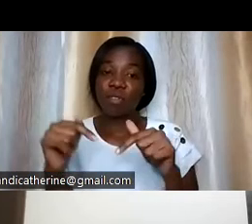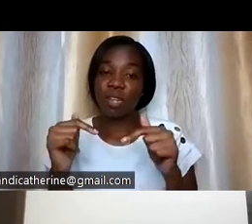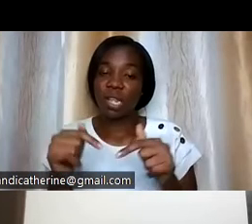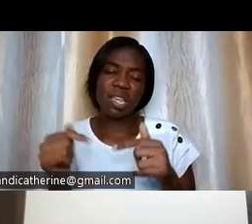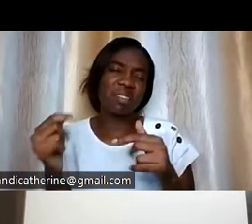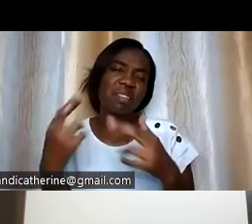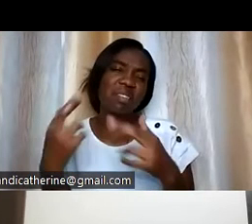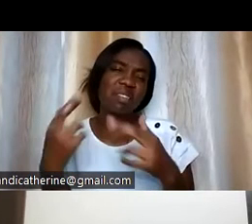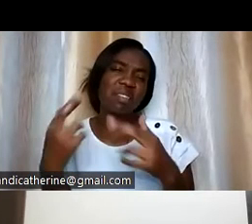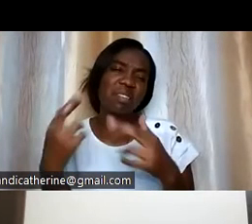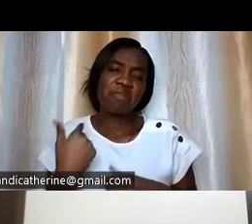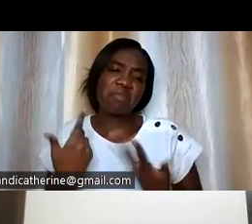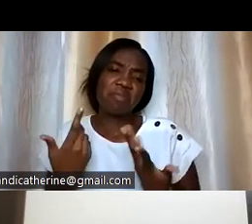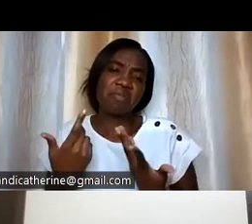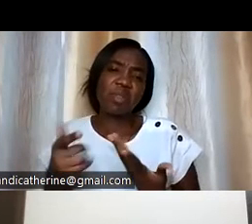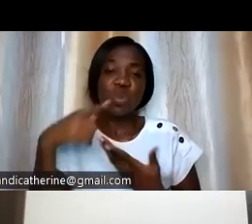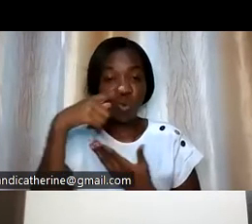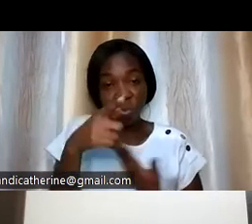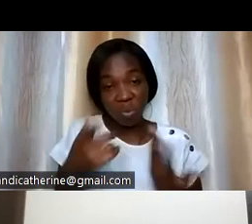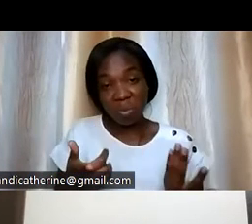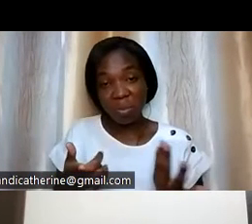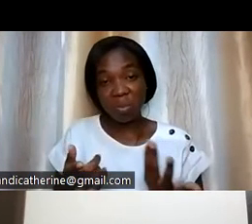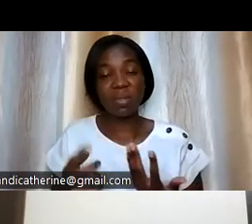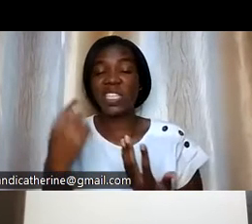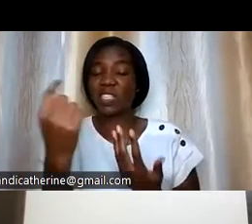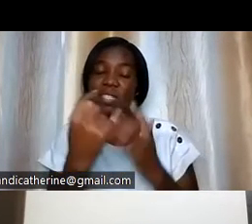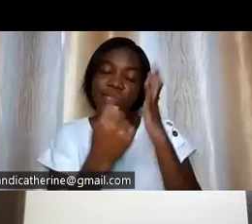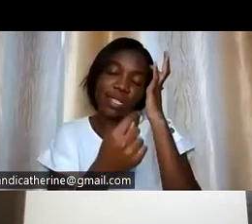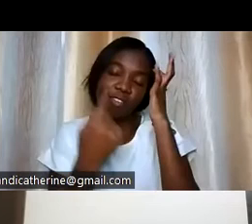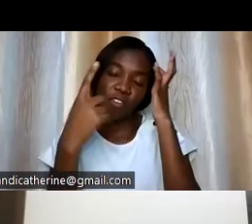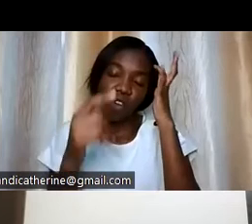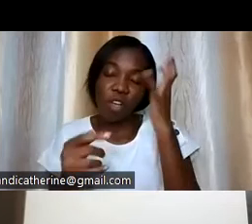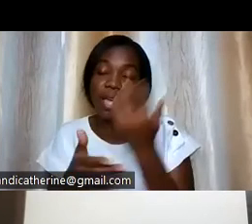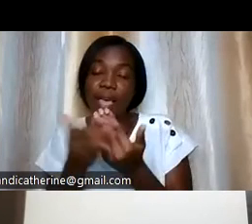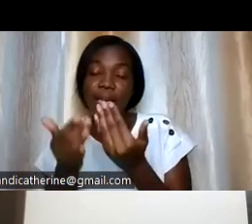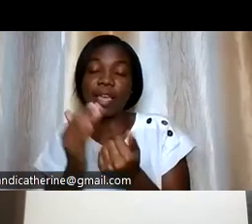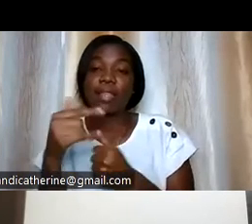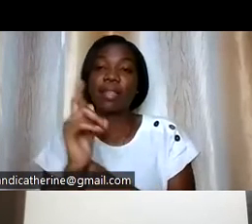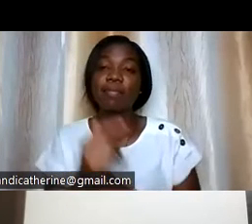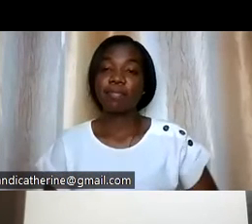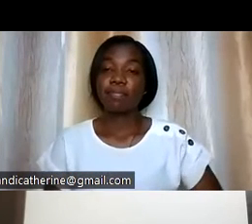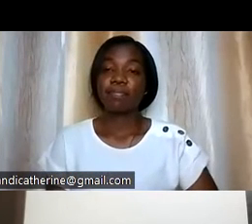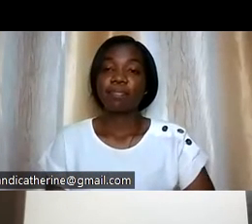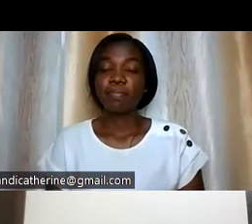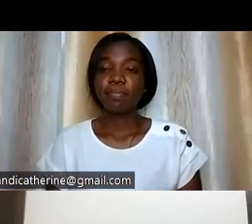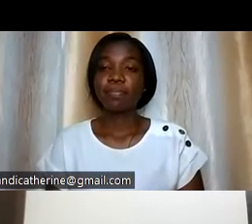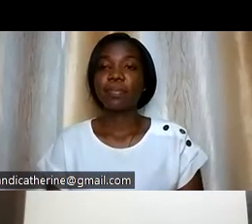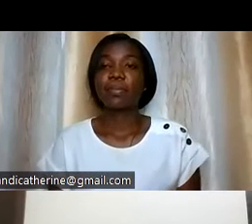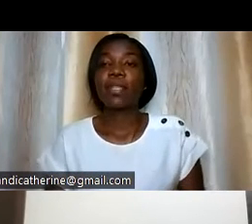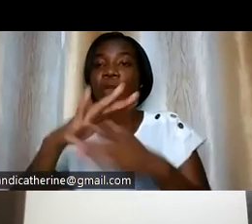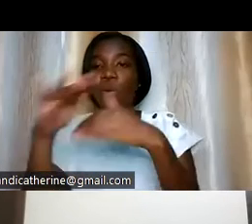you. It's up to each one of us to take care of ourselves. To every HR